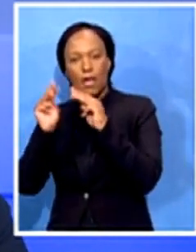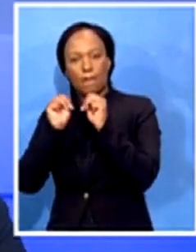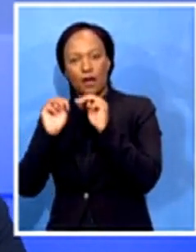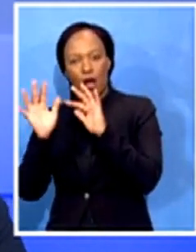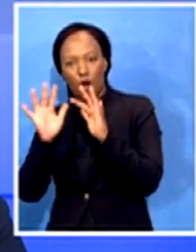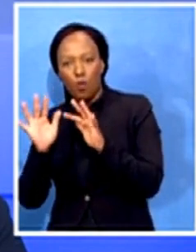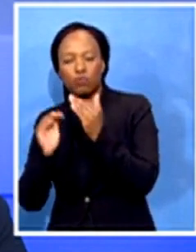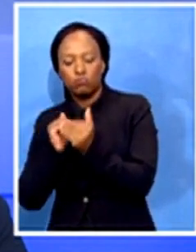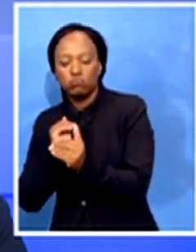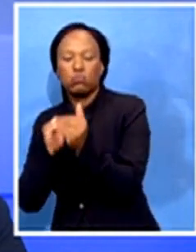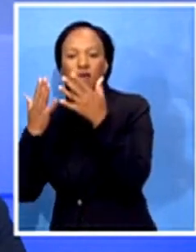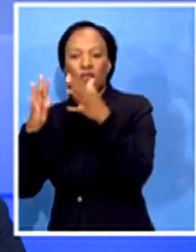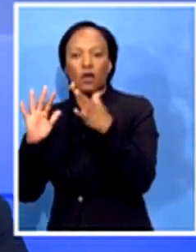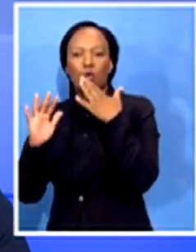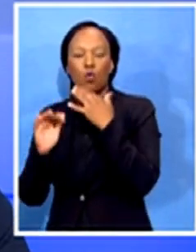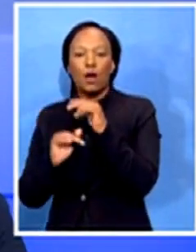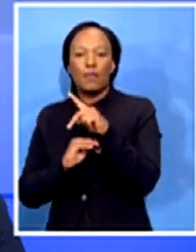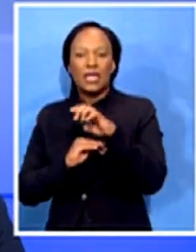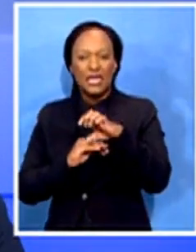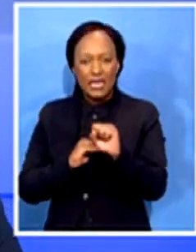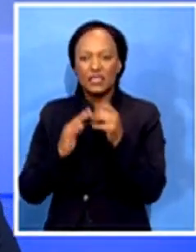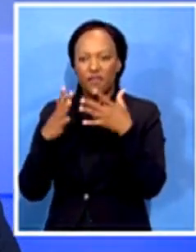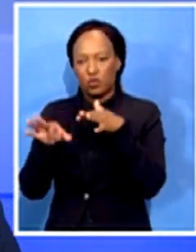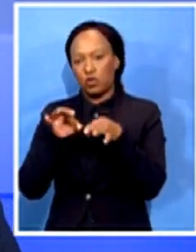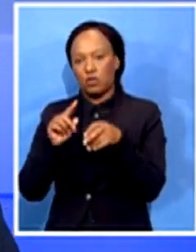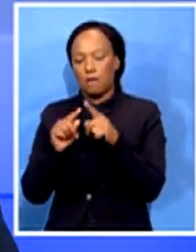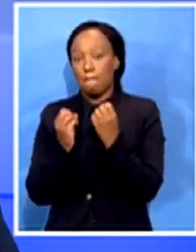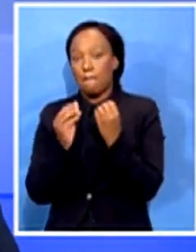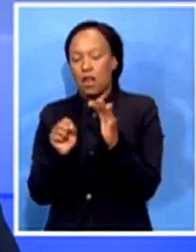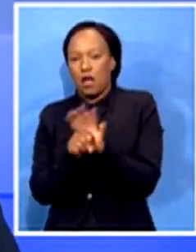A lot being said there. We can't cover it all. We have to quickly go back to that basic etiquette.